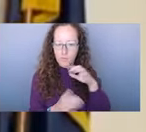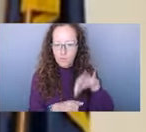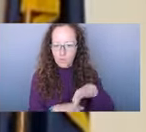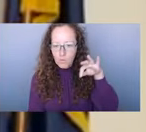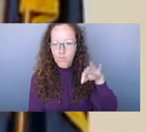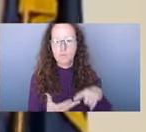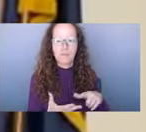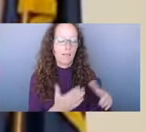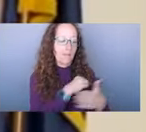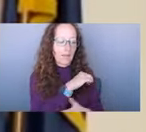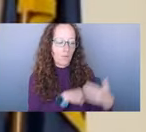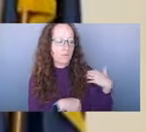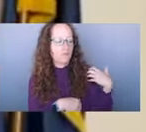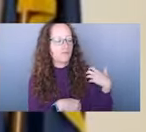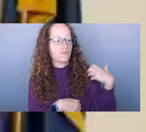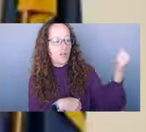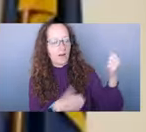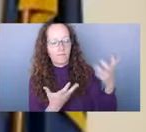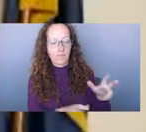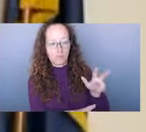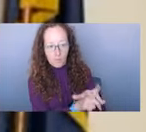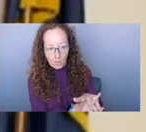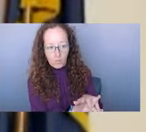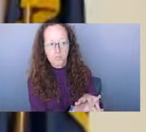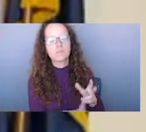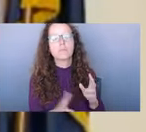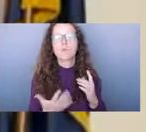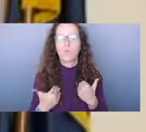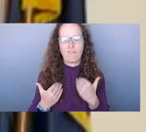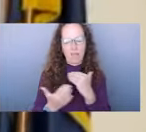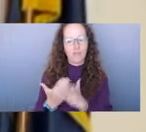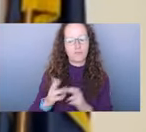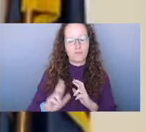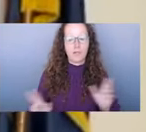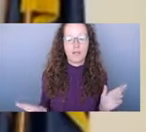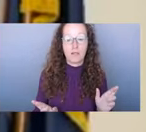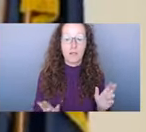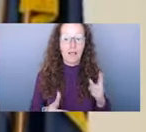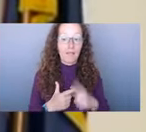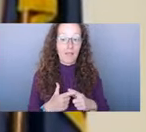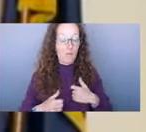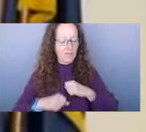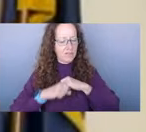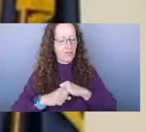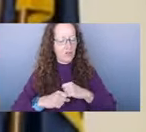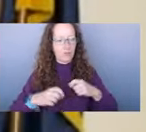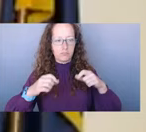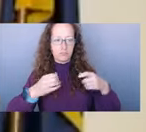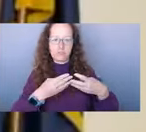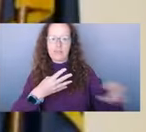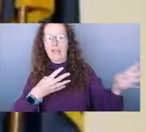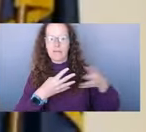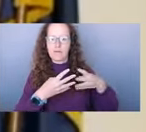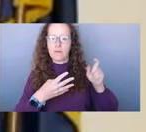those pre-identified individuals. But when they have to come through all of our security, our secure gate outside or